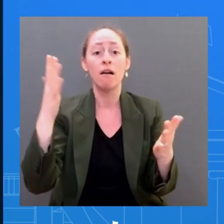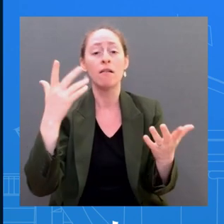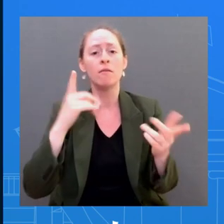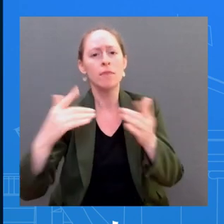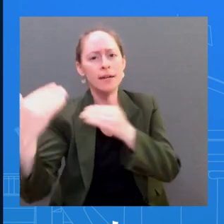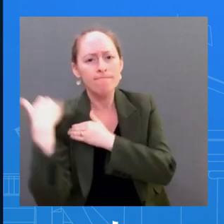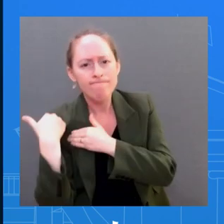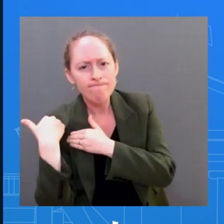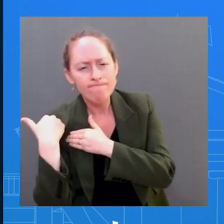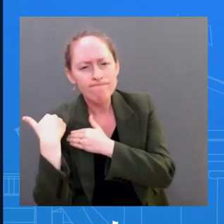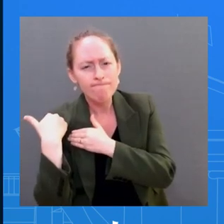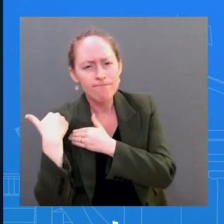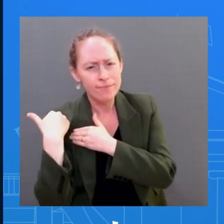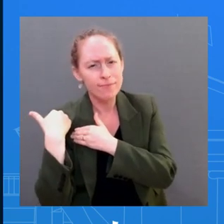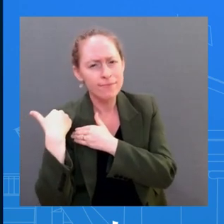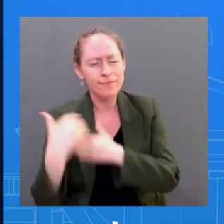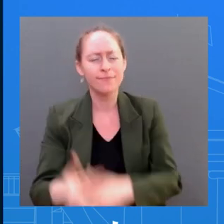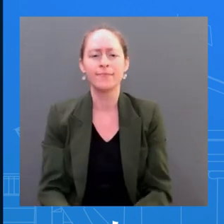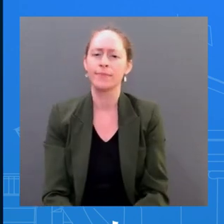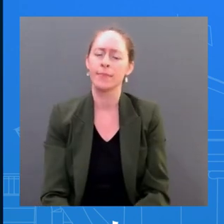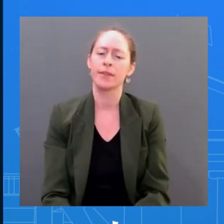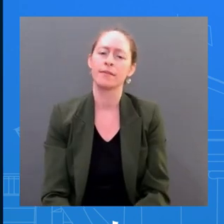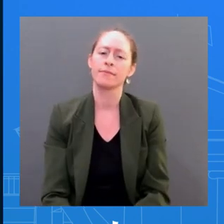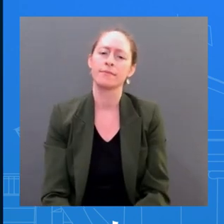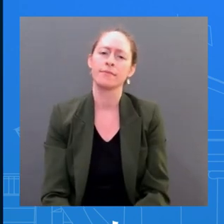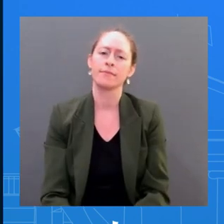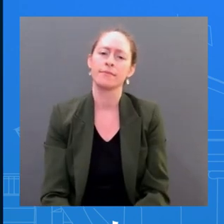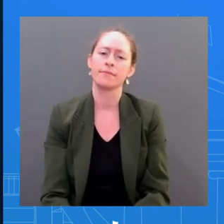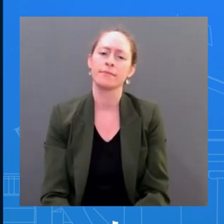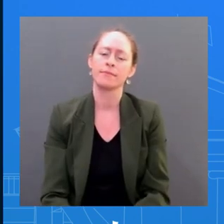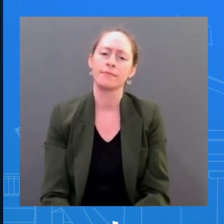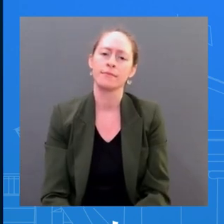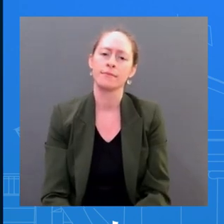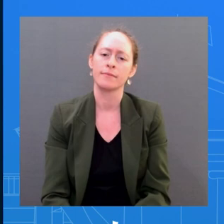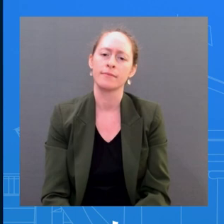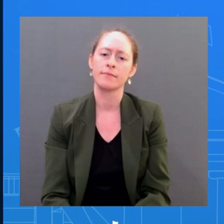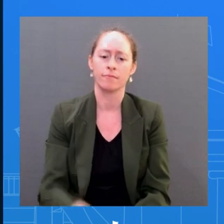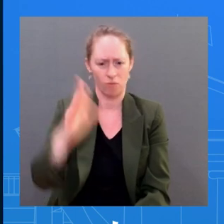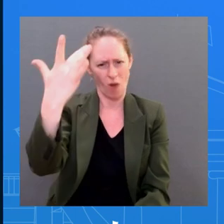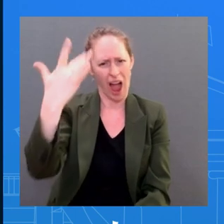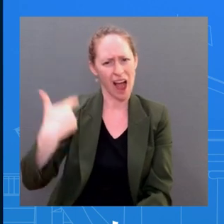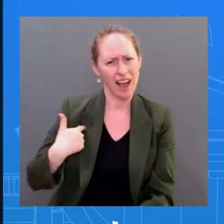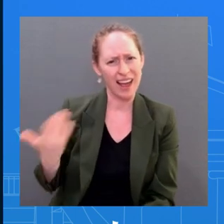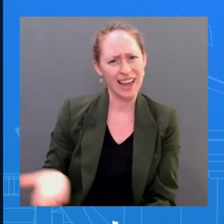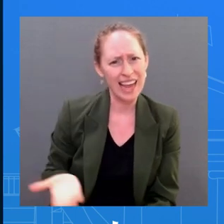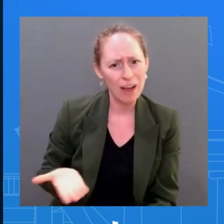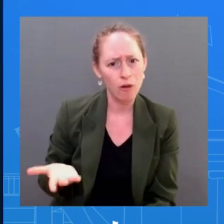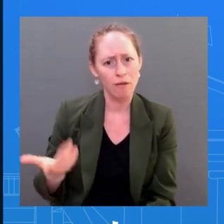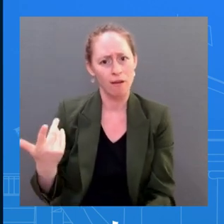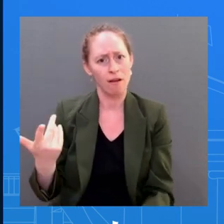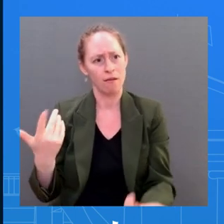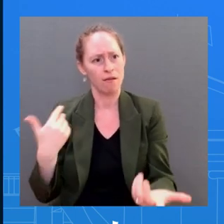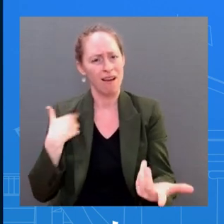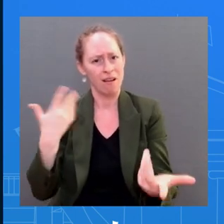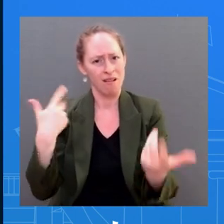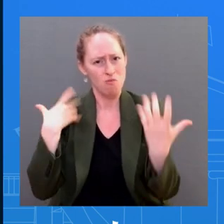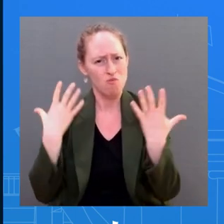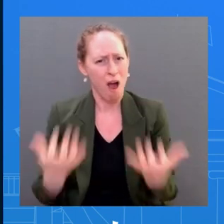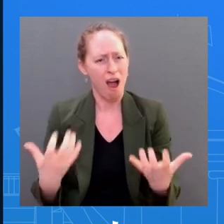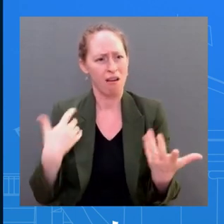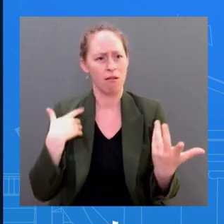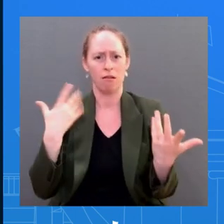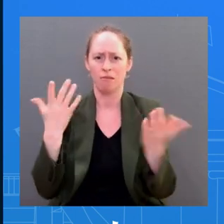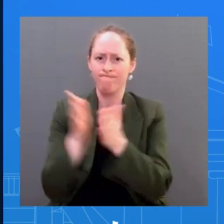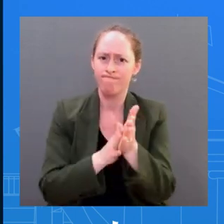today in the hopes of applying what energy, reason, and passion that I have into trying to turn this moment into a reality. Because